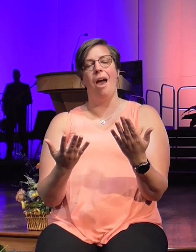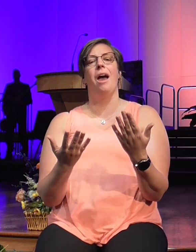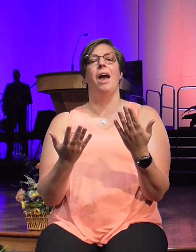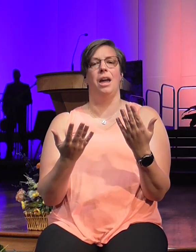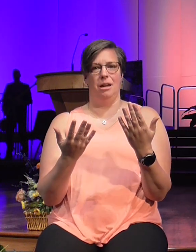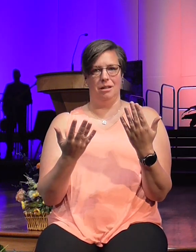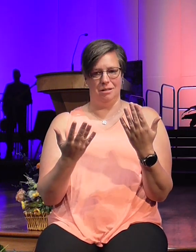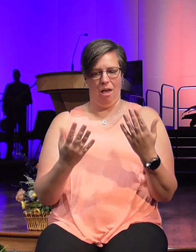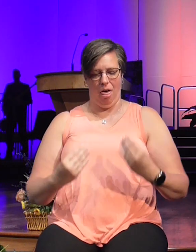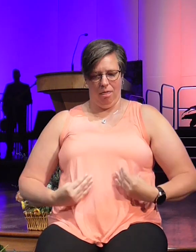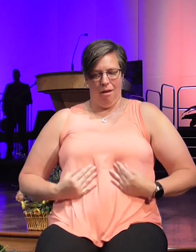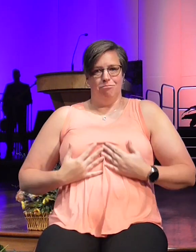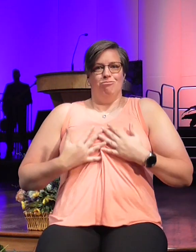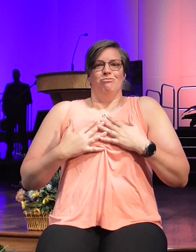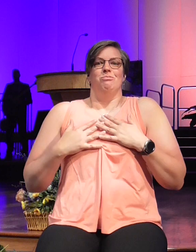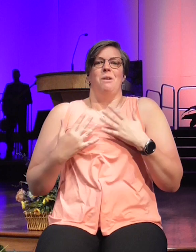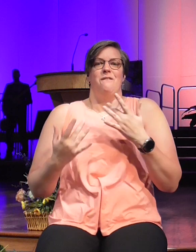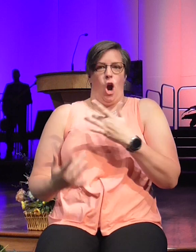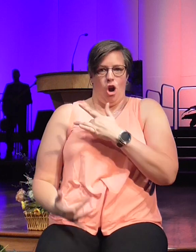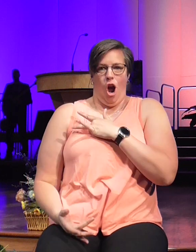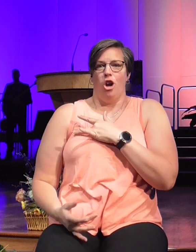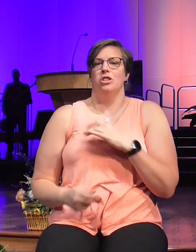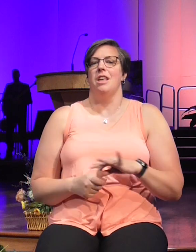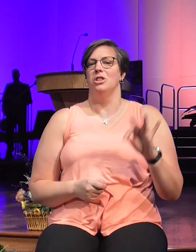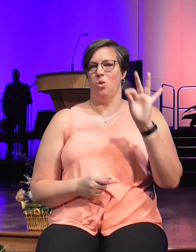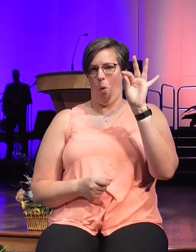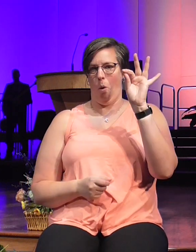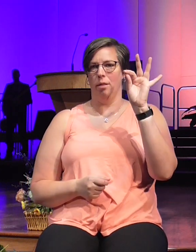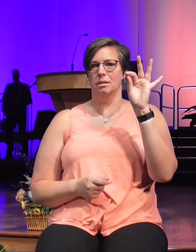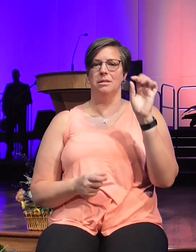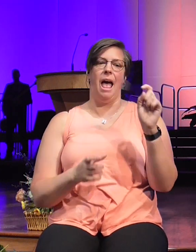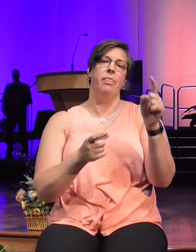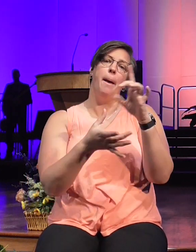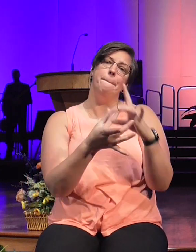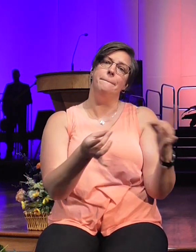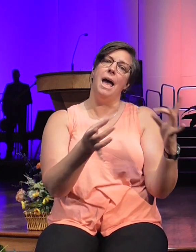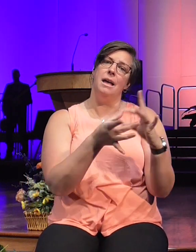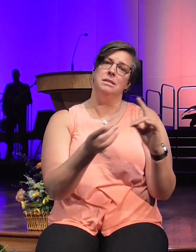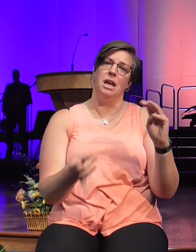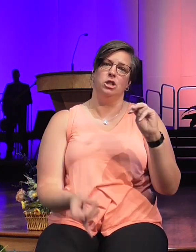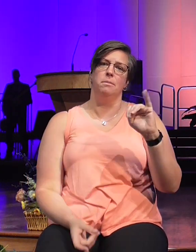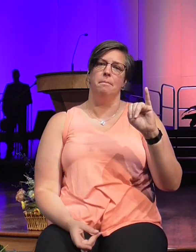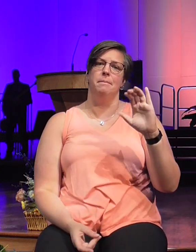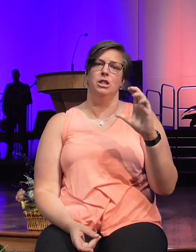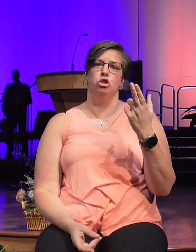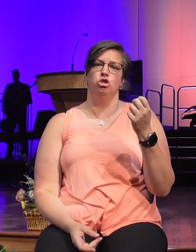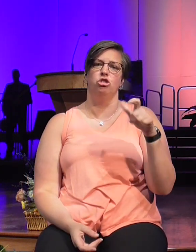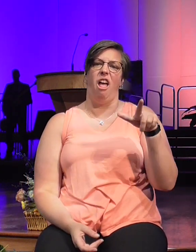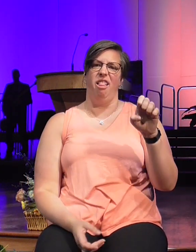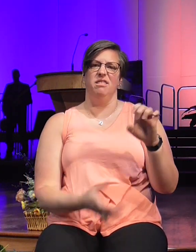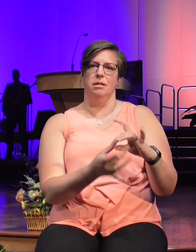our hearts and souls, and the message by Dr. Michelle.